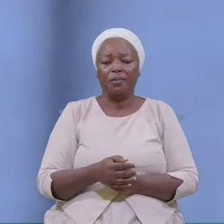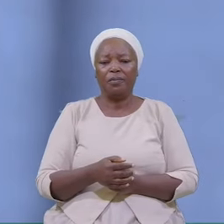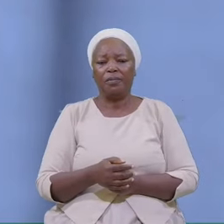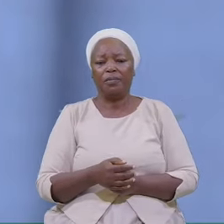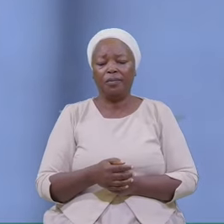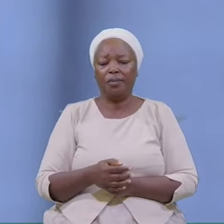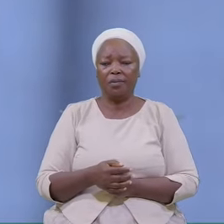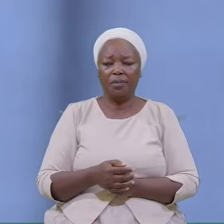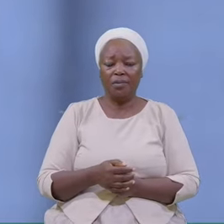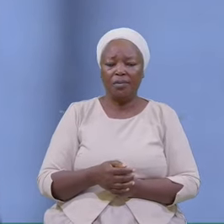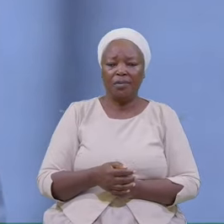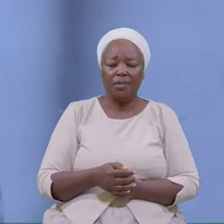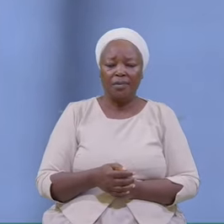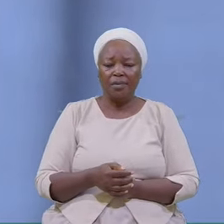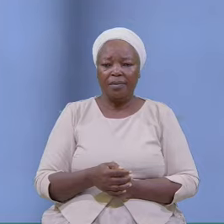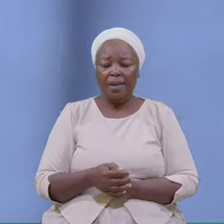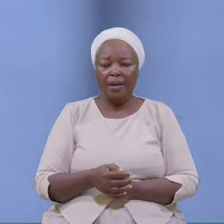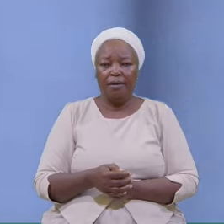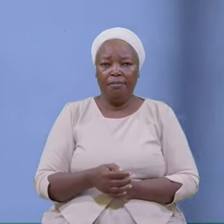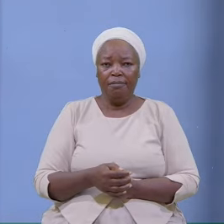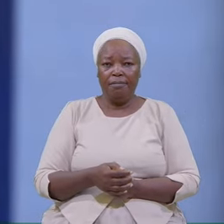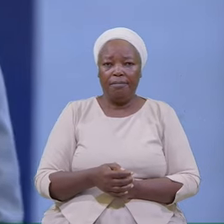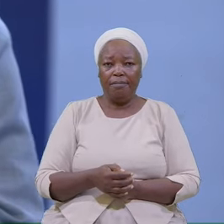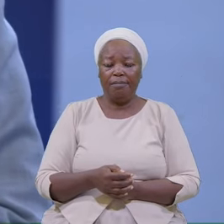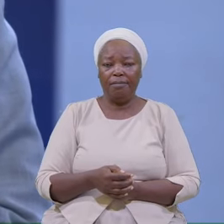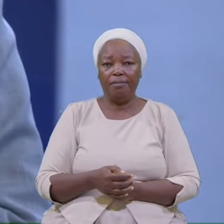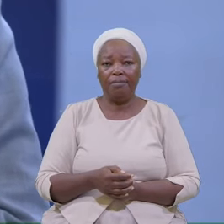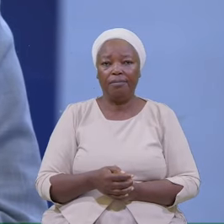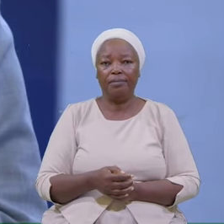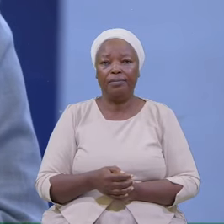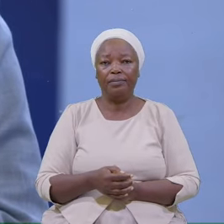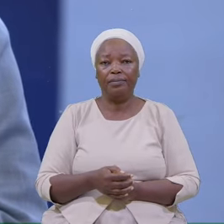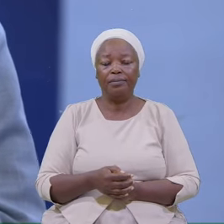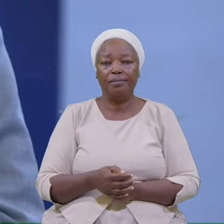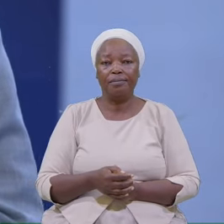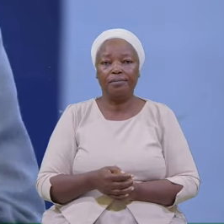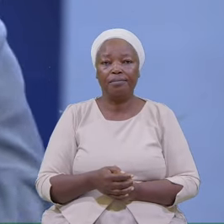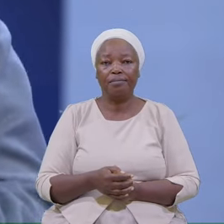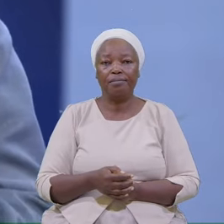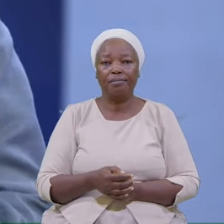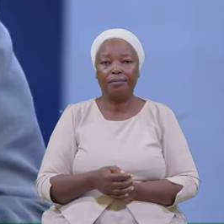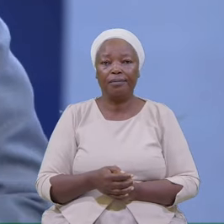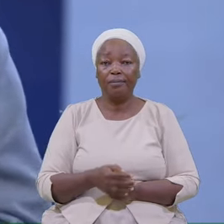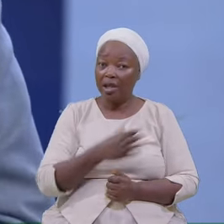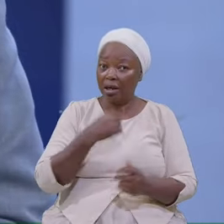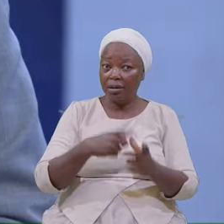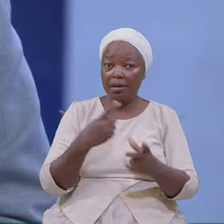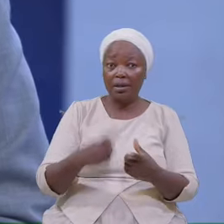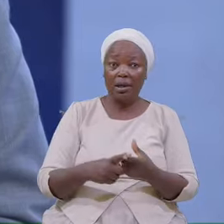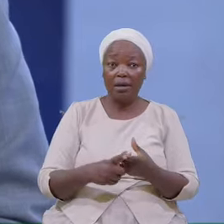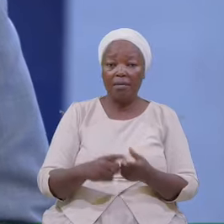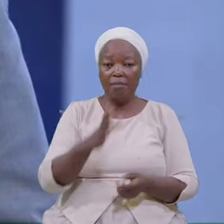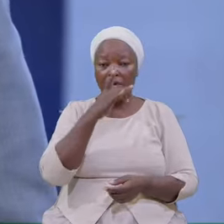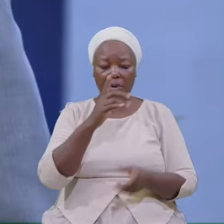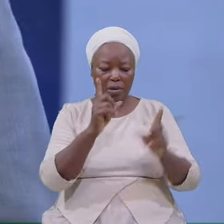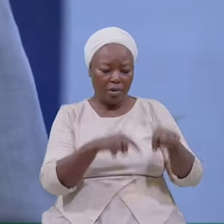ouvre le réfrigérateur. On vole ce qui est là. On vole de la porte. Partout on va. On viole la mommy comes in. Et